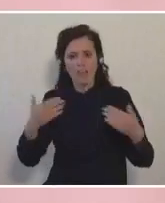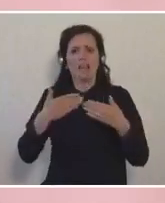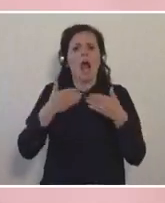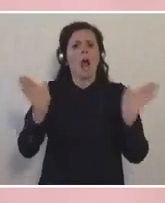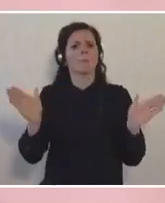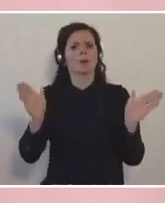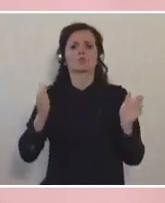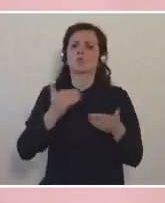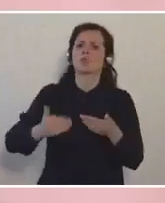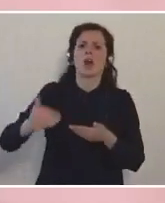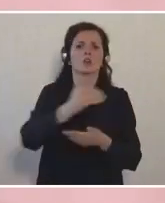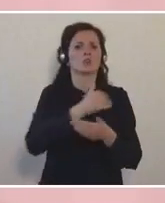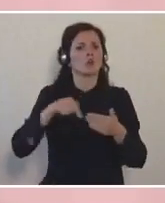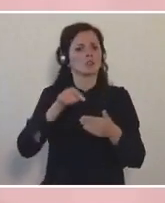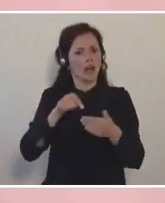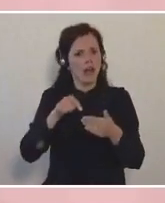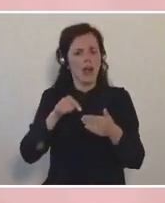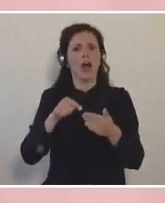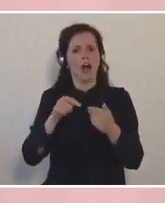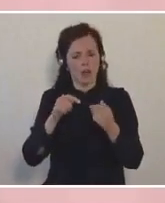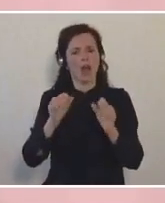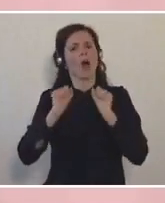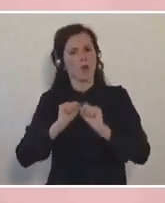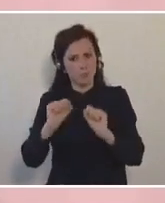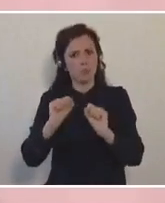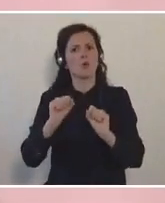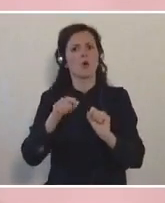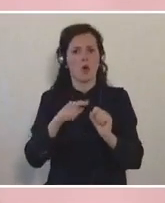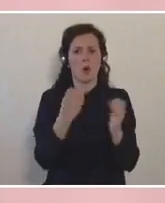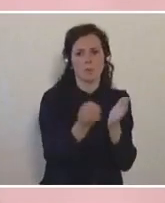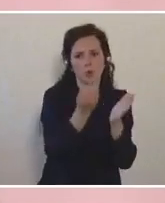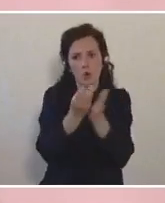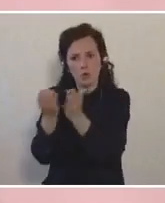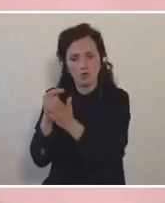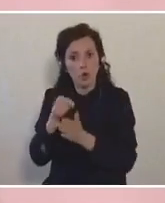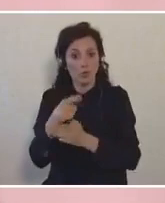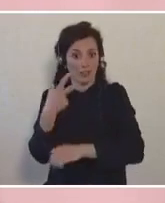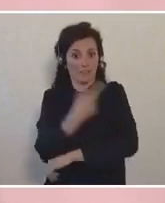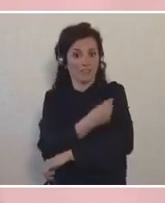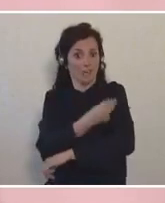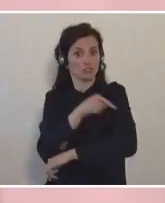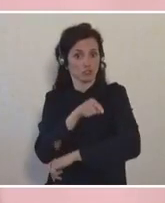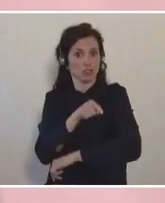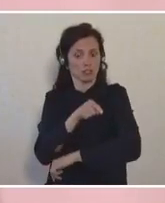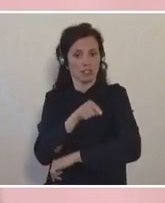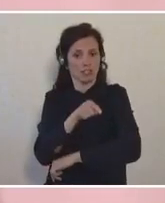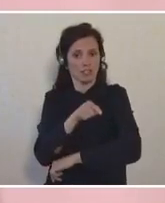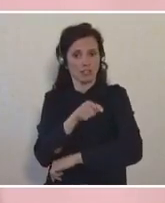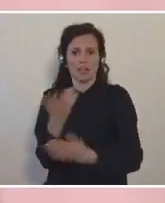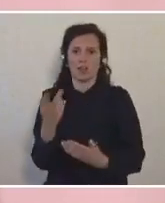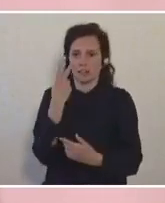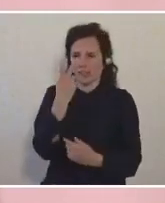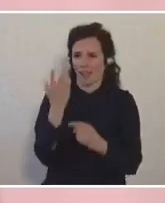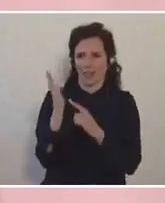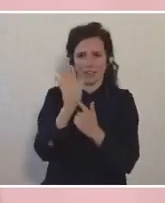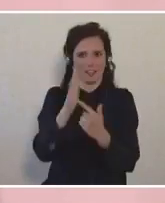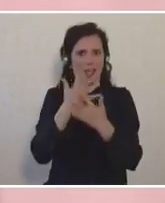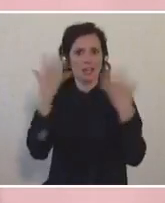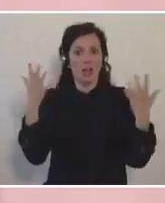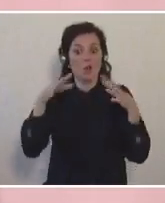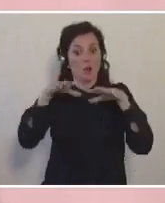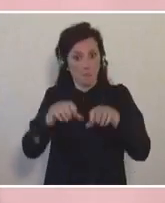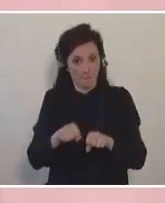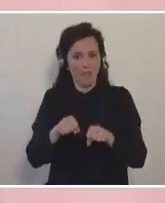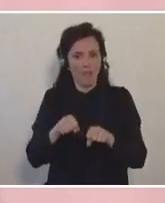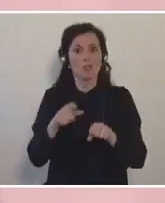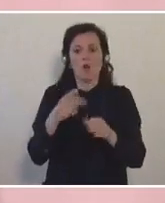produce vaccines, to produce them, as you can see from the pledges, in huge quantities, and to make sure they're going to be distributed to